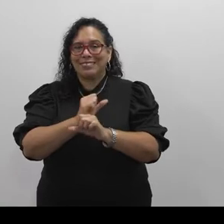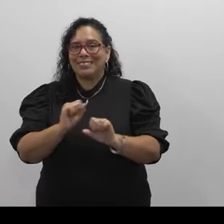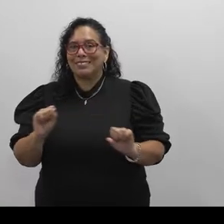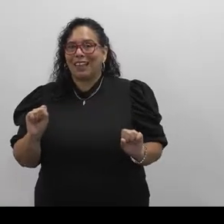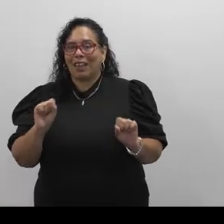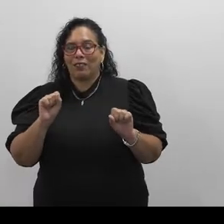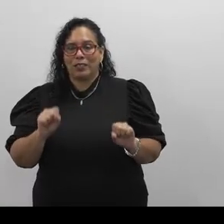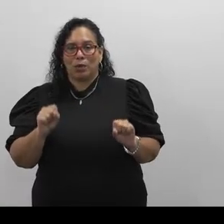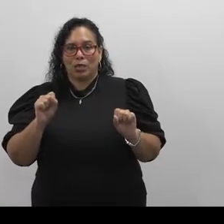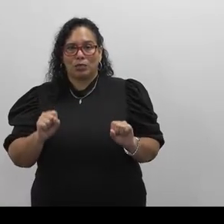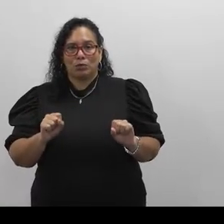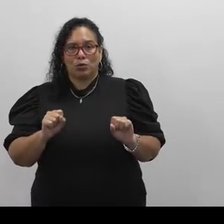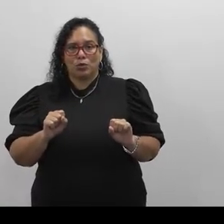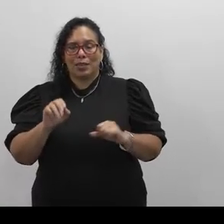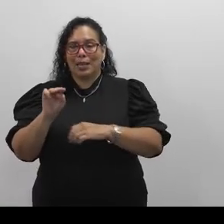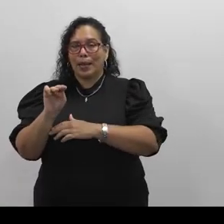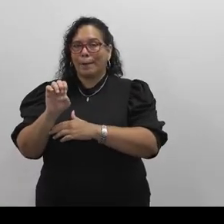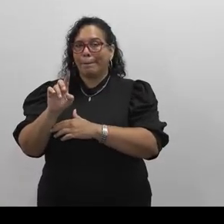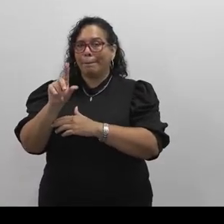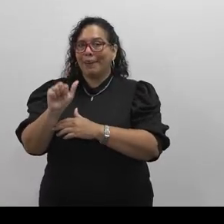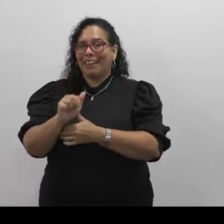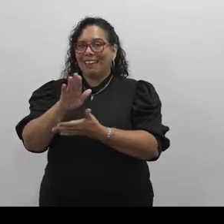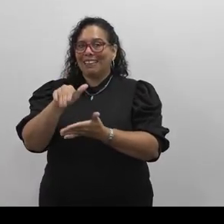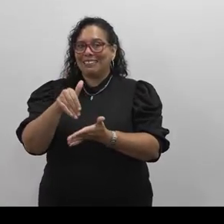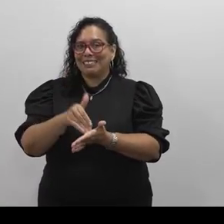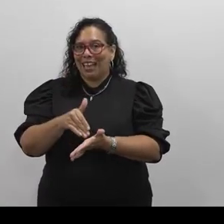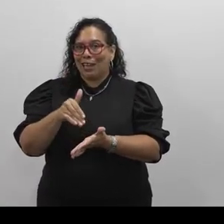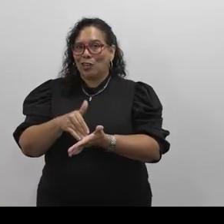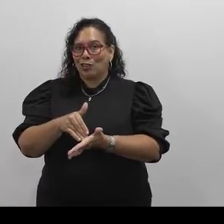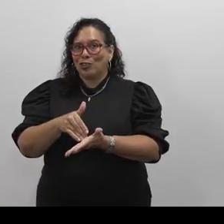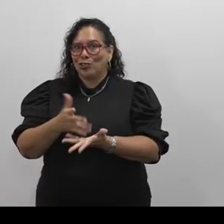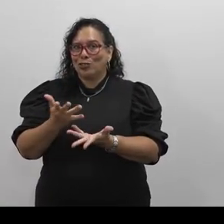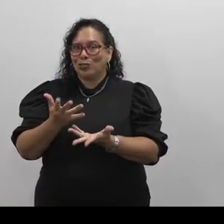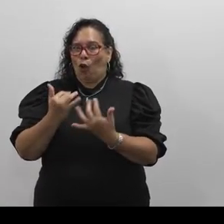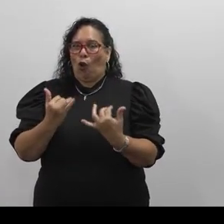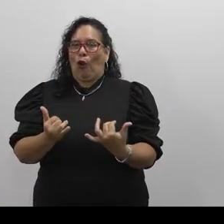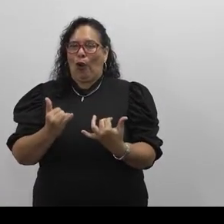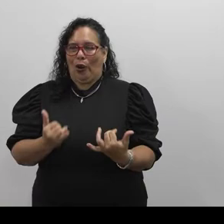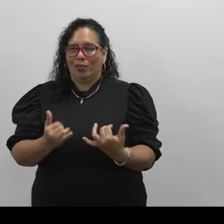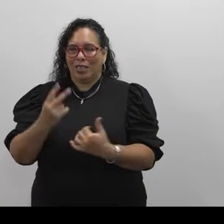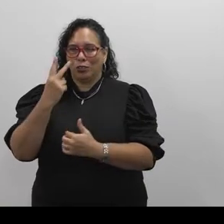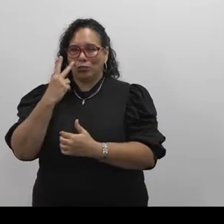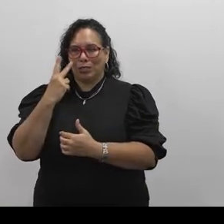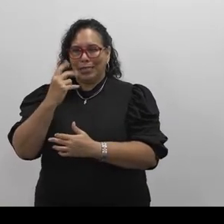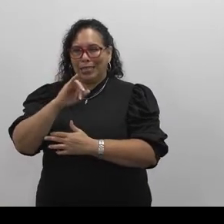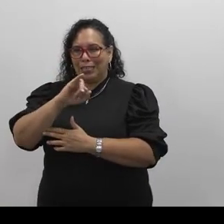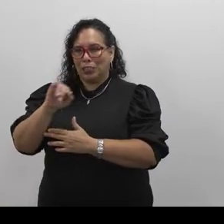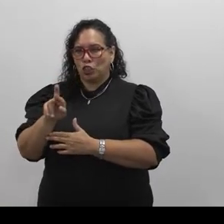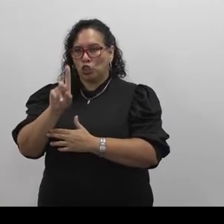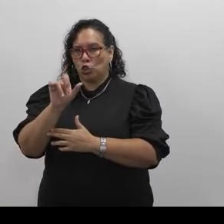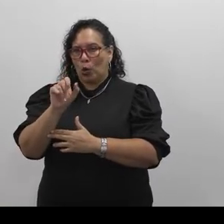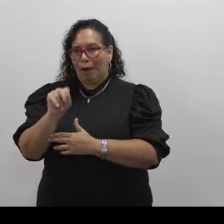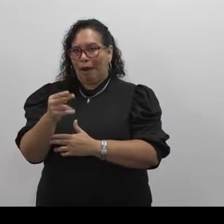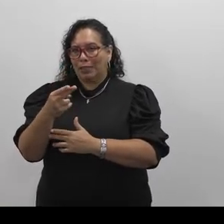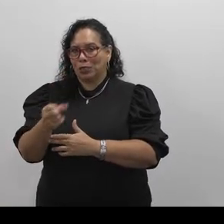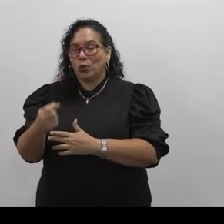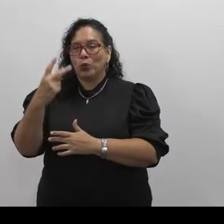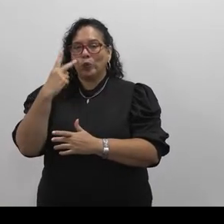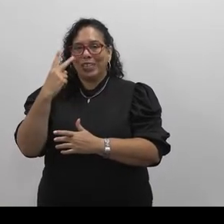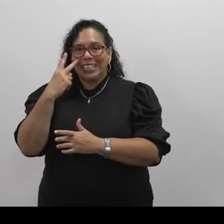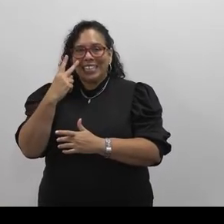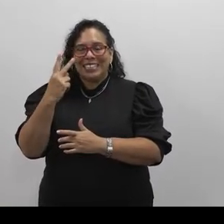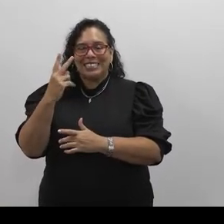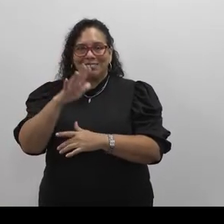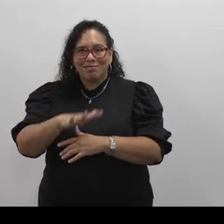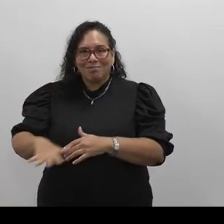possible, getting our media centers and facilities up to par with what you saw over at Jordan High School, right? We need to see those type of facilities elsewhere in the district as well.